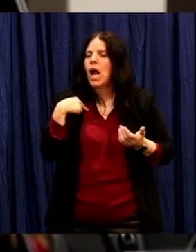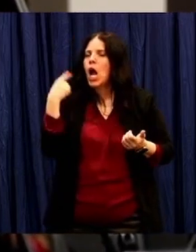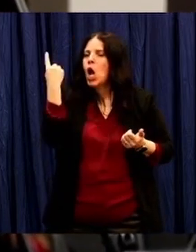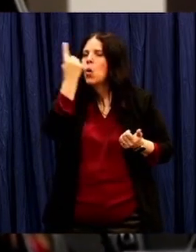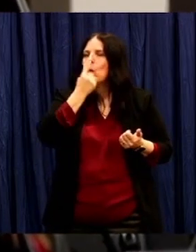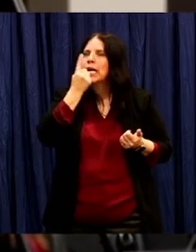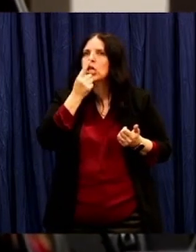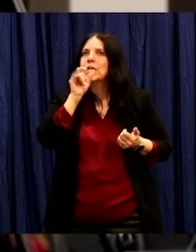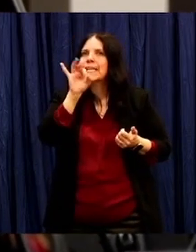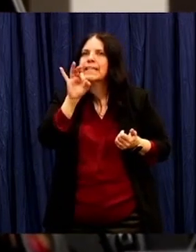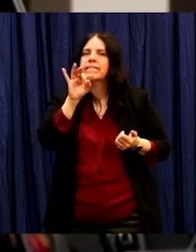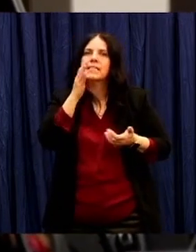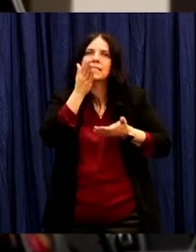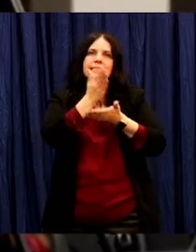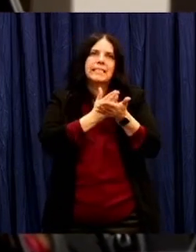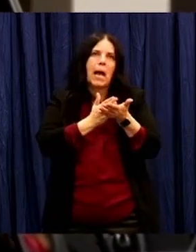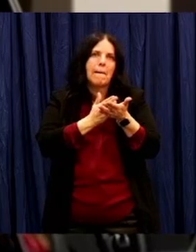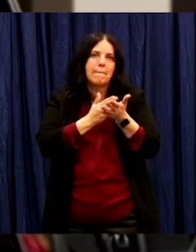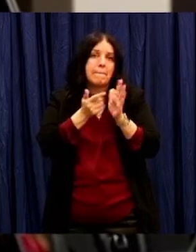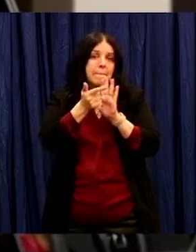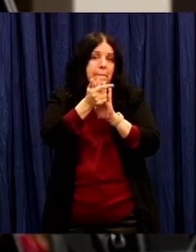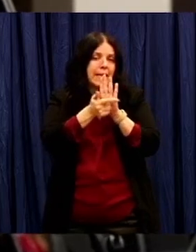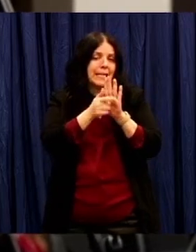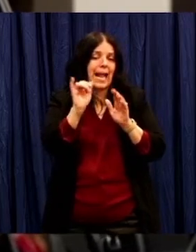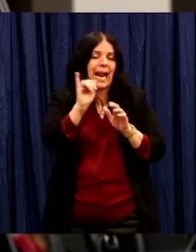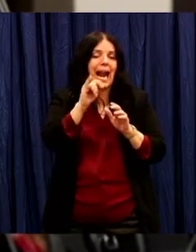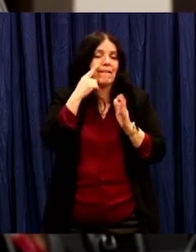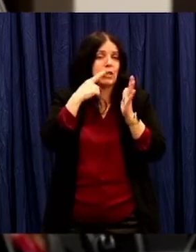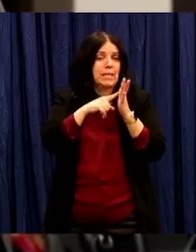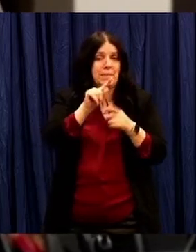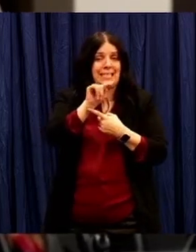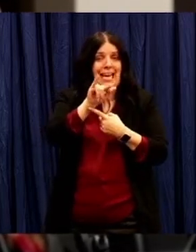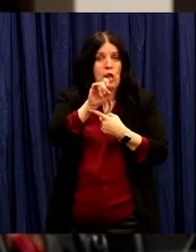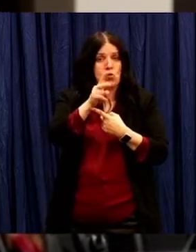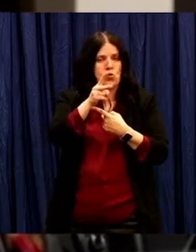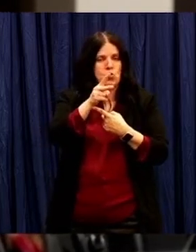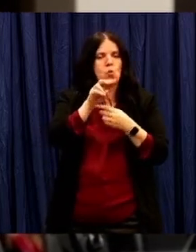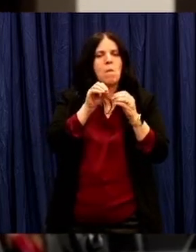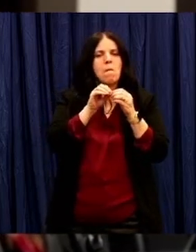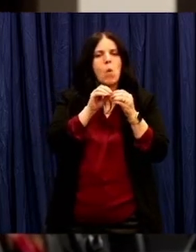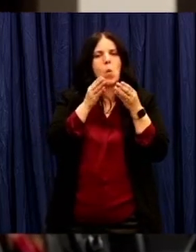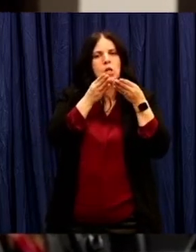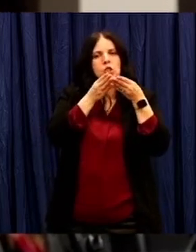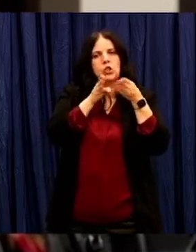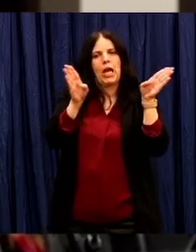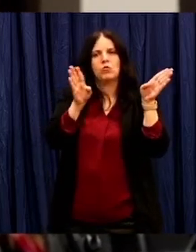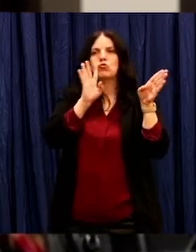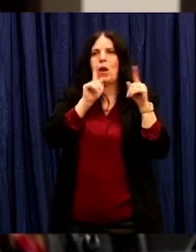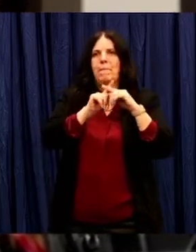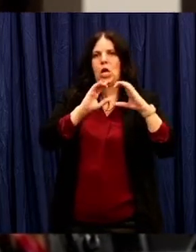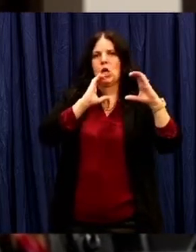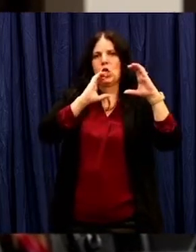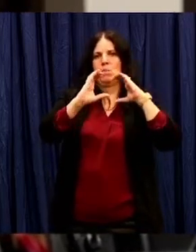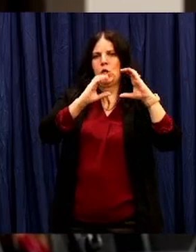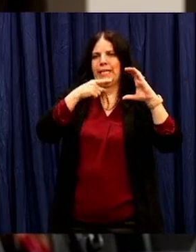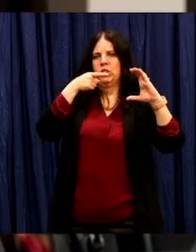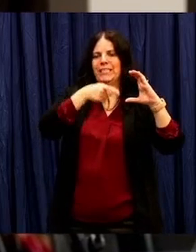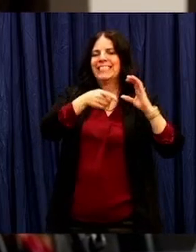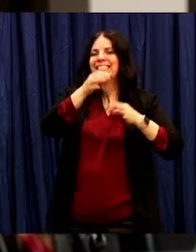something like Title II a little more abstract to talk about all communications so that